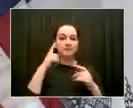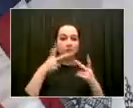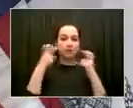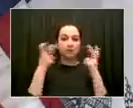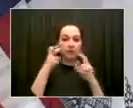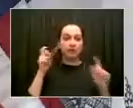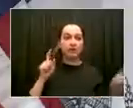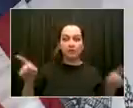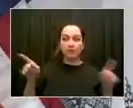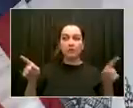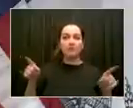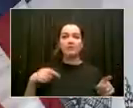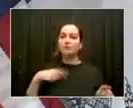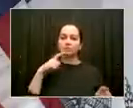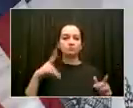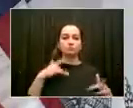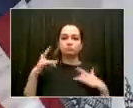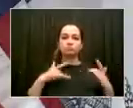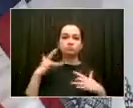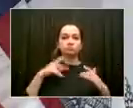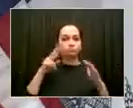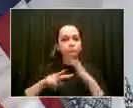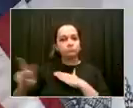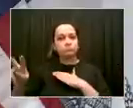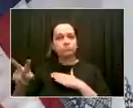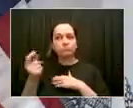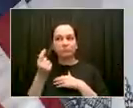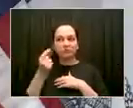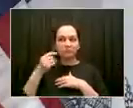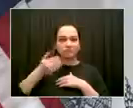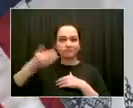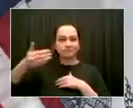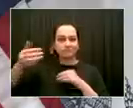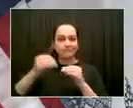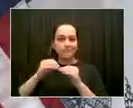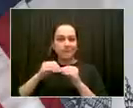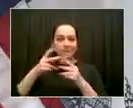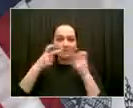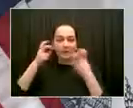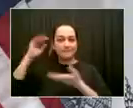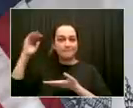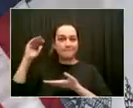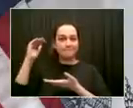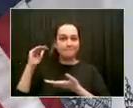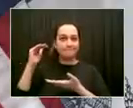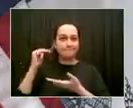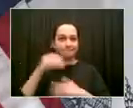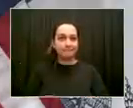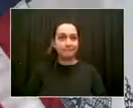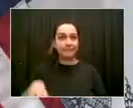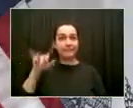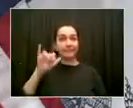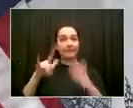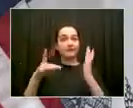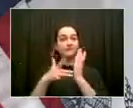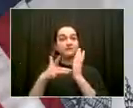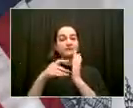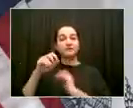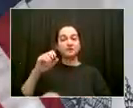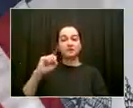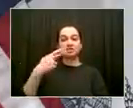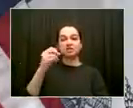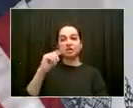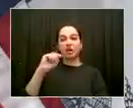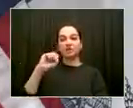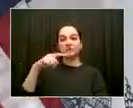you've put forward on how we're going to use ShotSpotter even more, I think, gives us a very clear picture of the impact it will make in helping